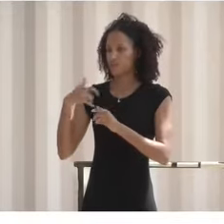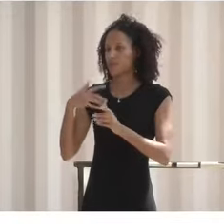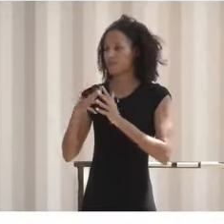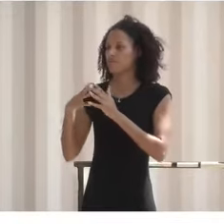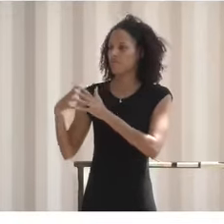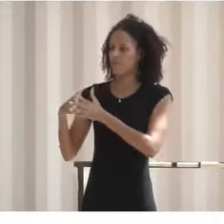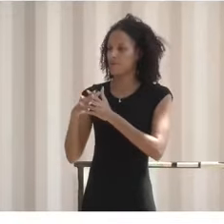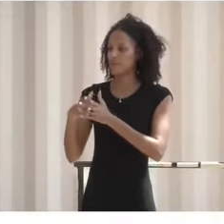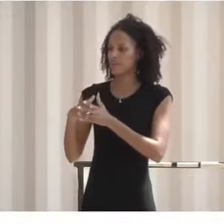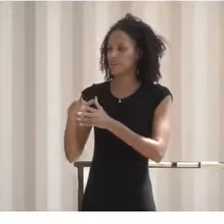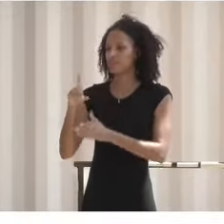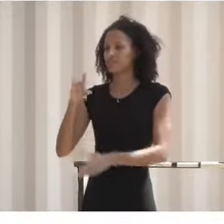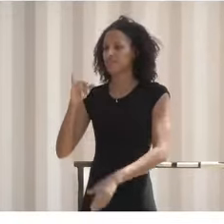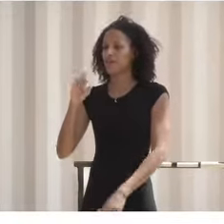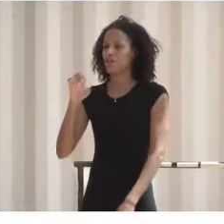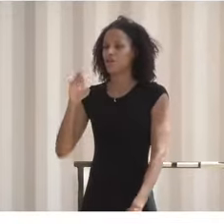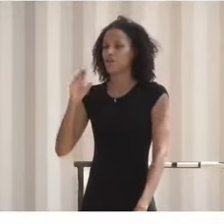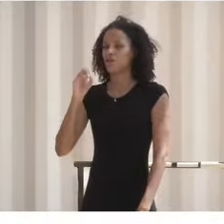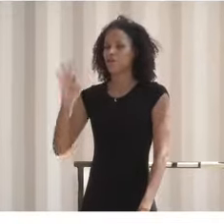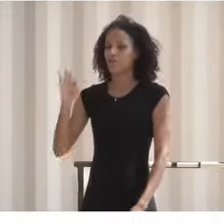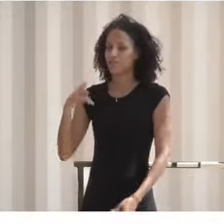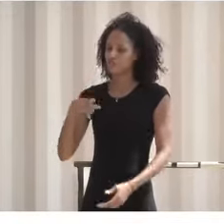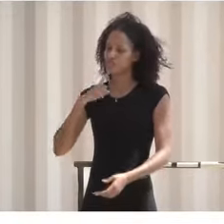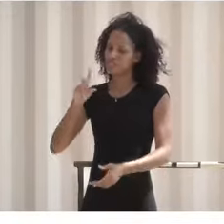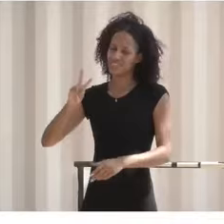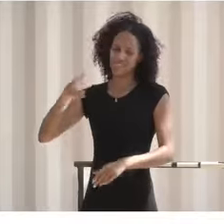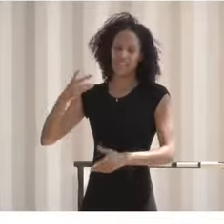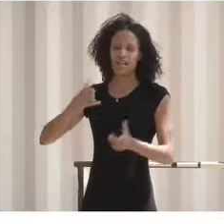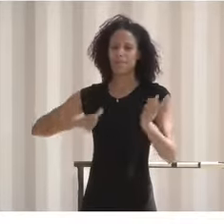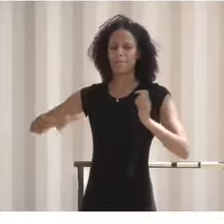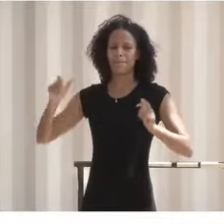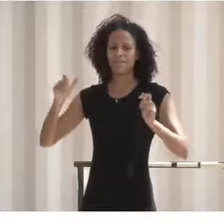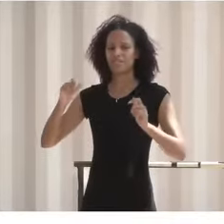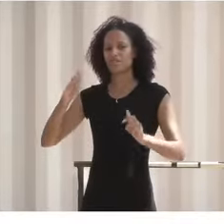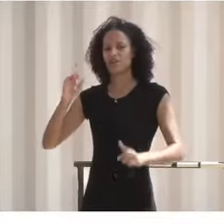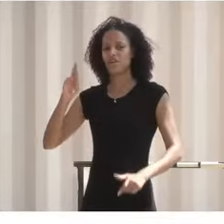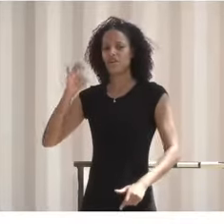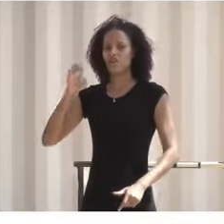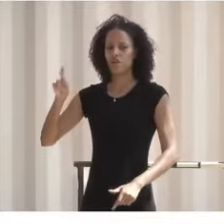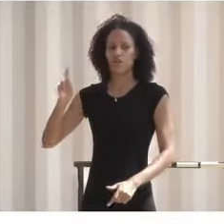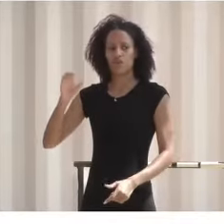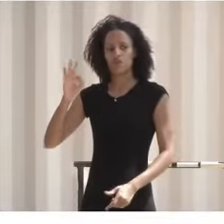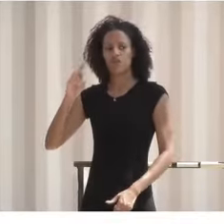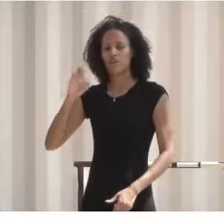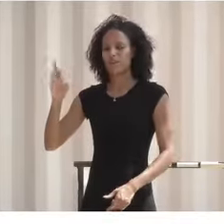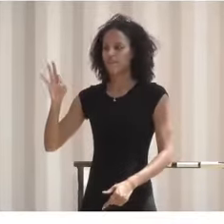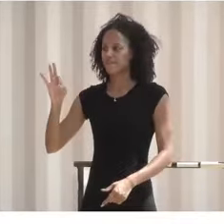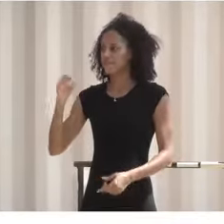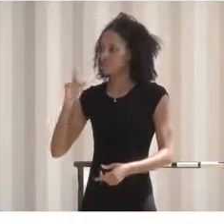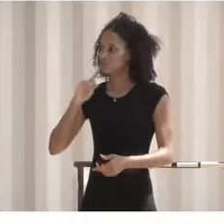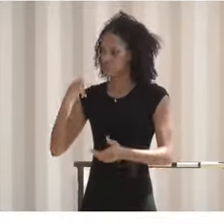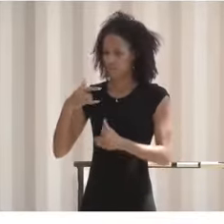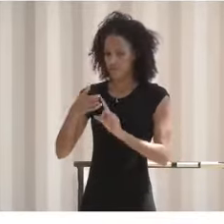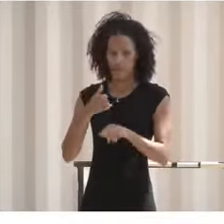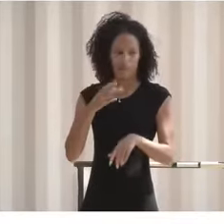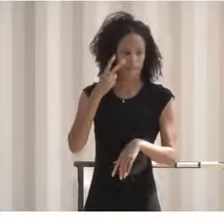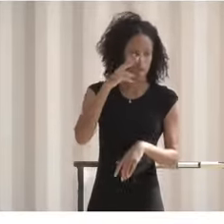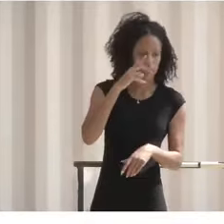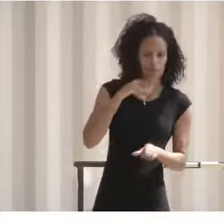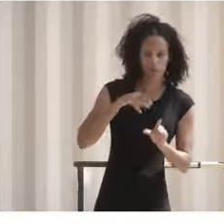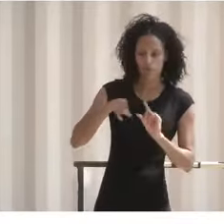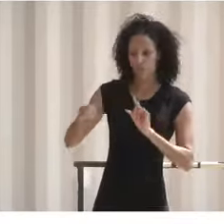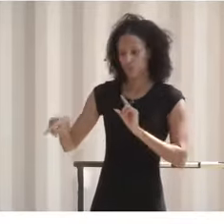Barrier Reef, which covers second largest barrier reef in the world, covers the coast along from Mexico down